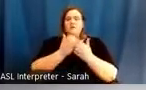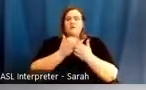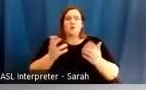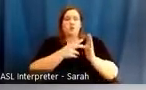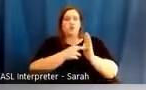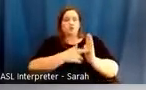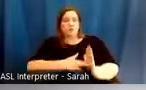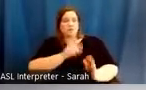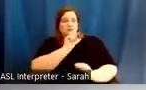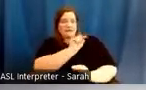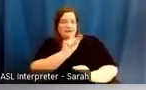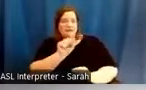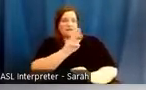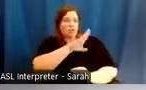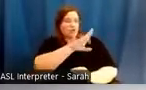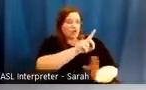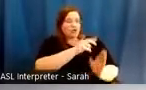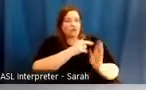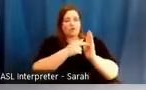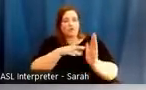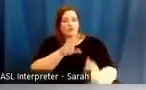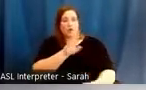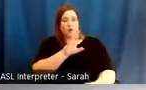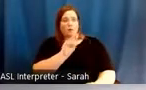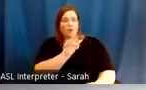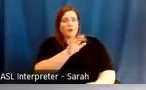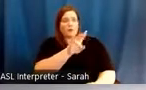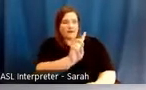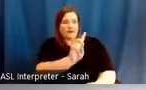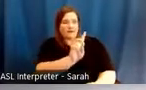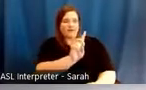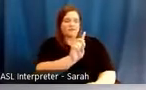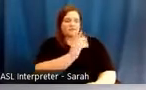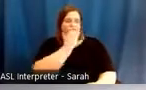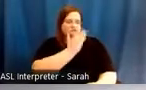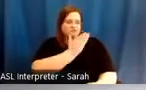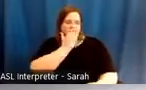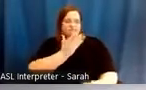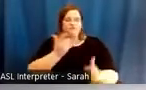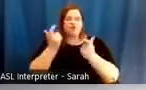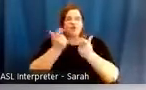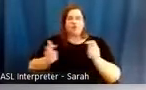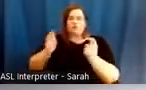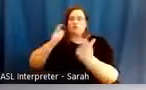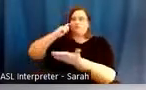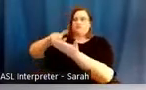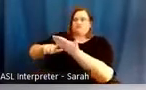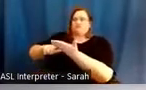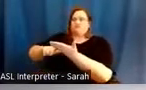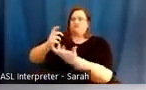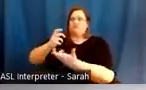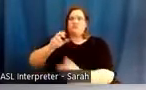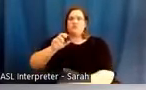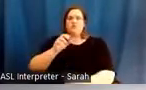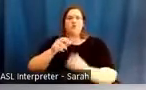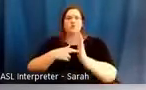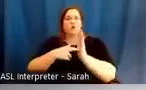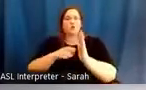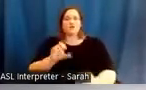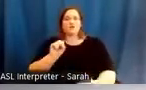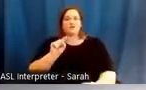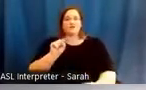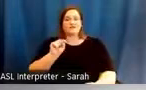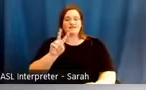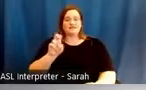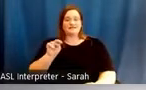Representative Wood and Representative Brumstead. And I wanna give a huge shout out also to Representative Stevens, who